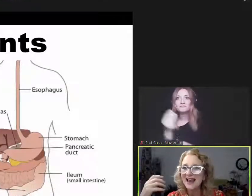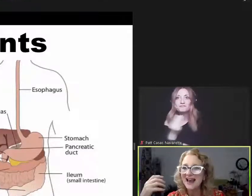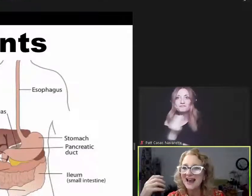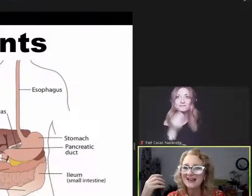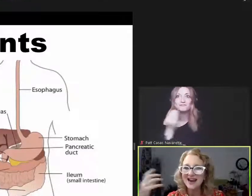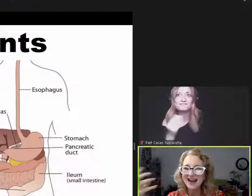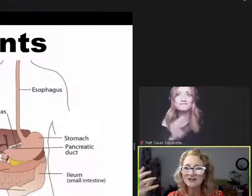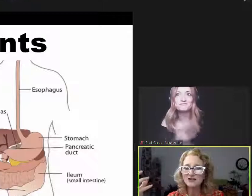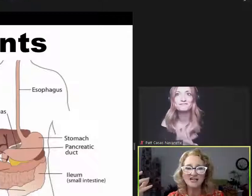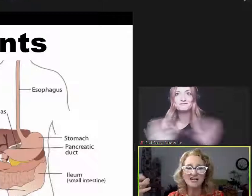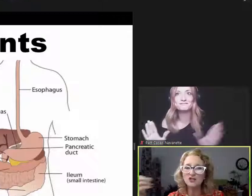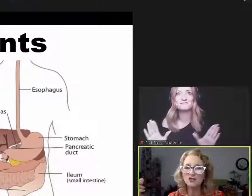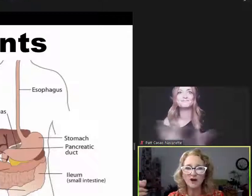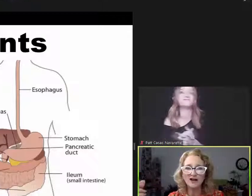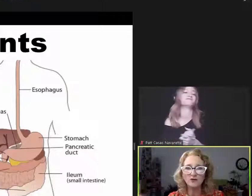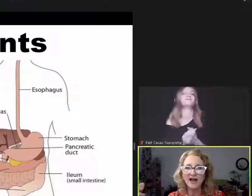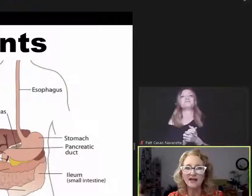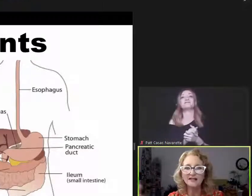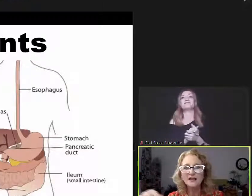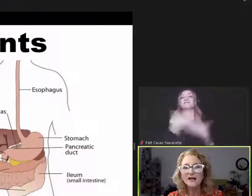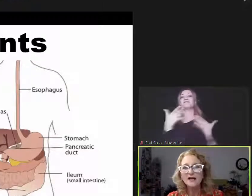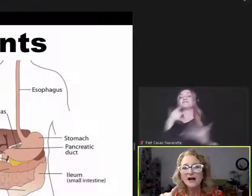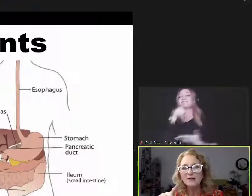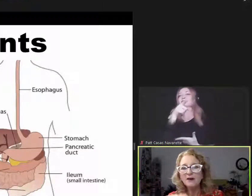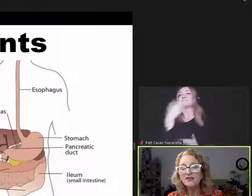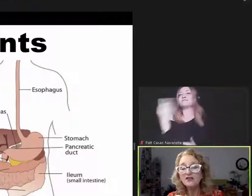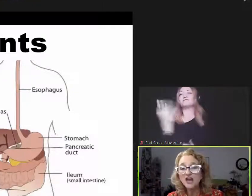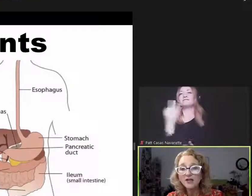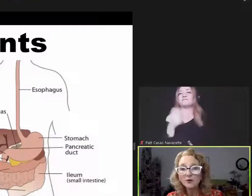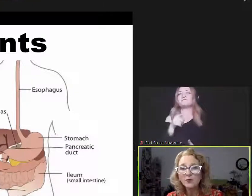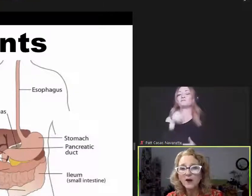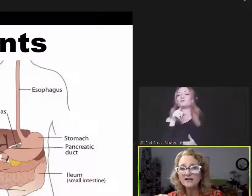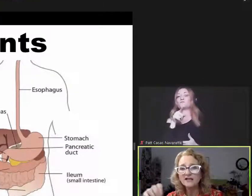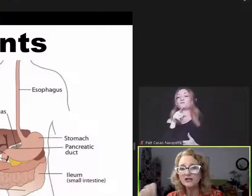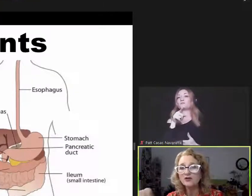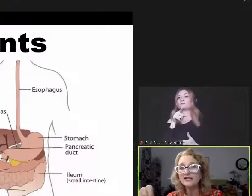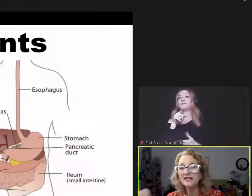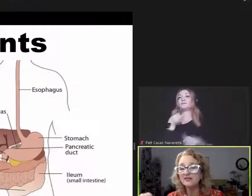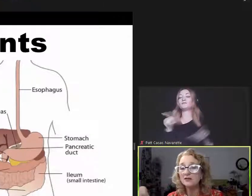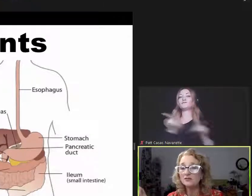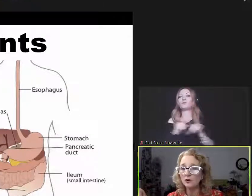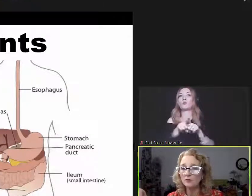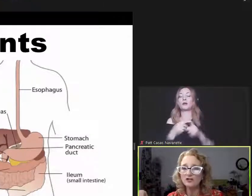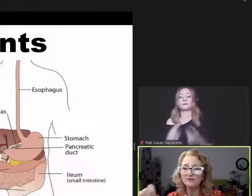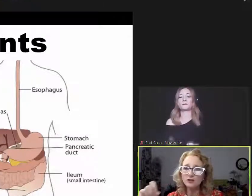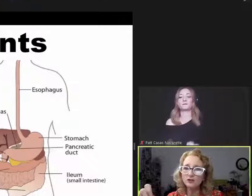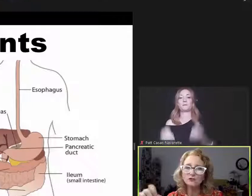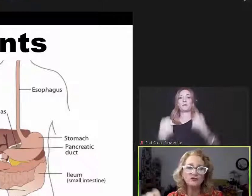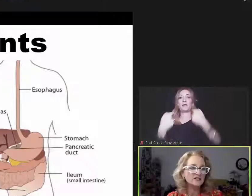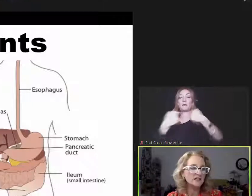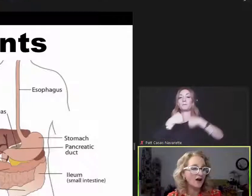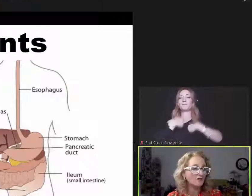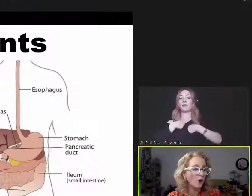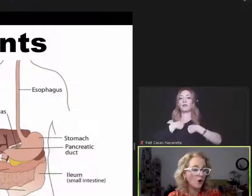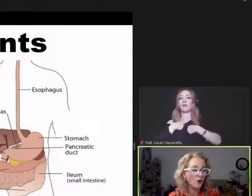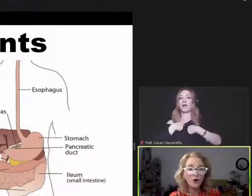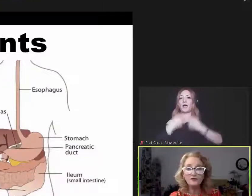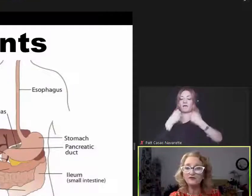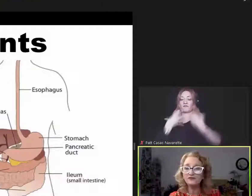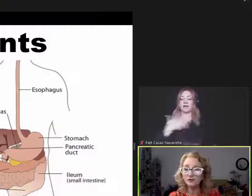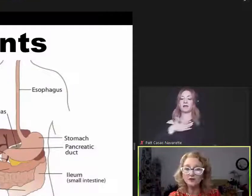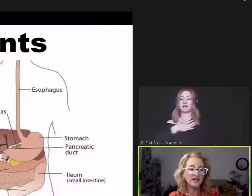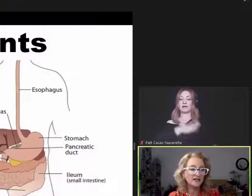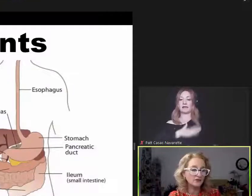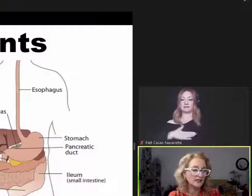well-being and energy straight away. But there's other ways that you can get the absorption of nutrients of all